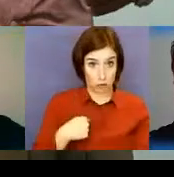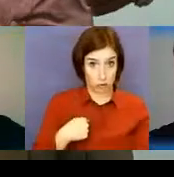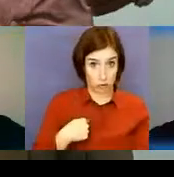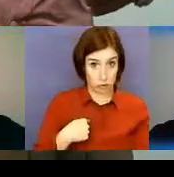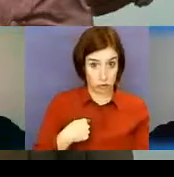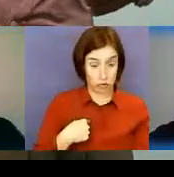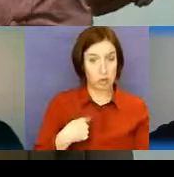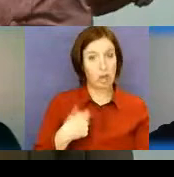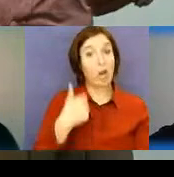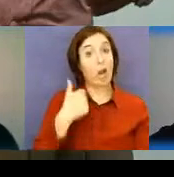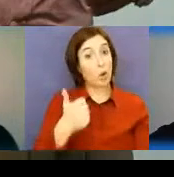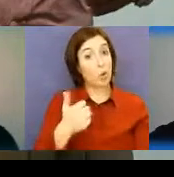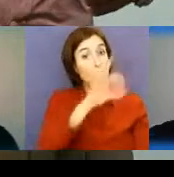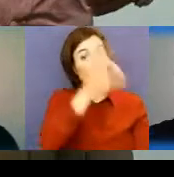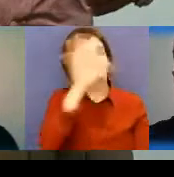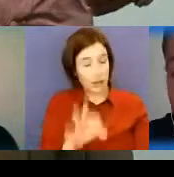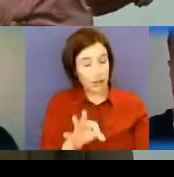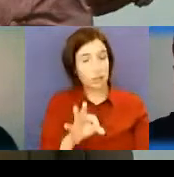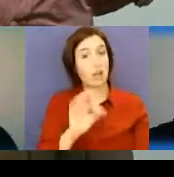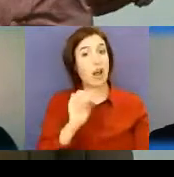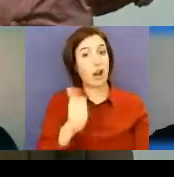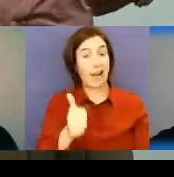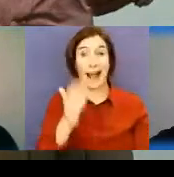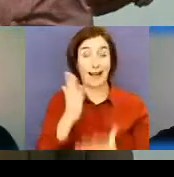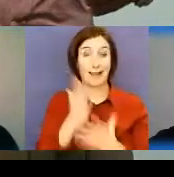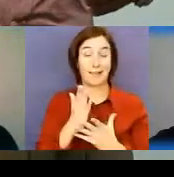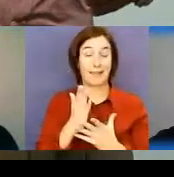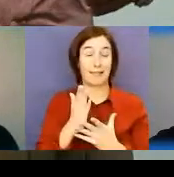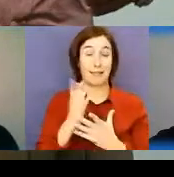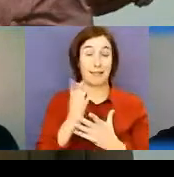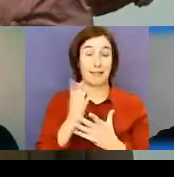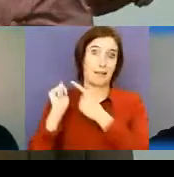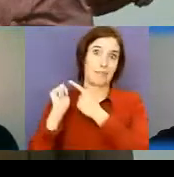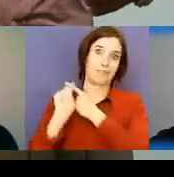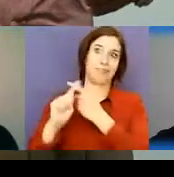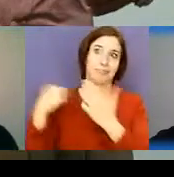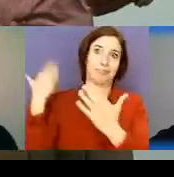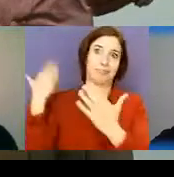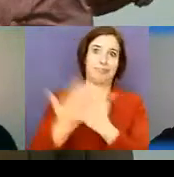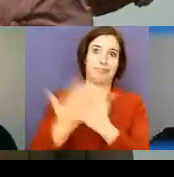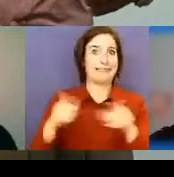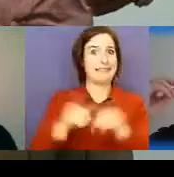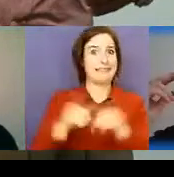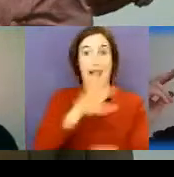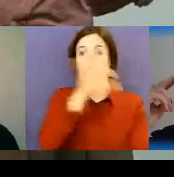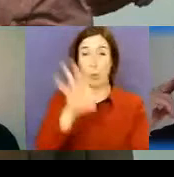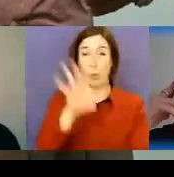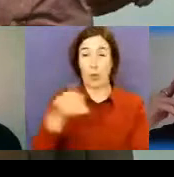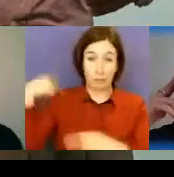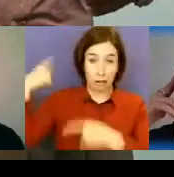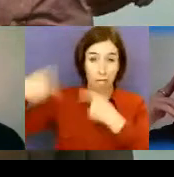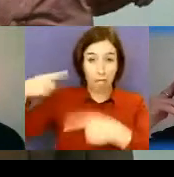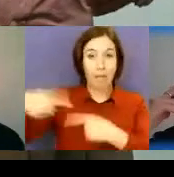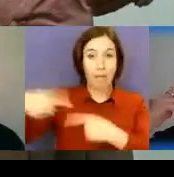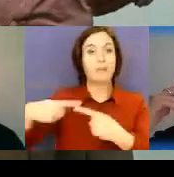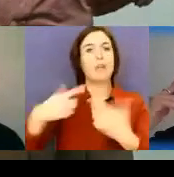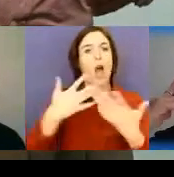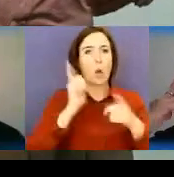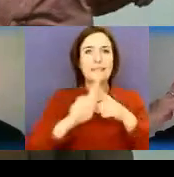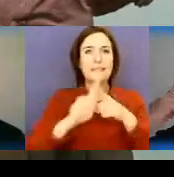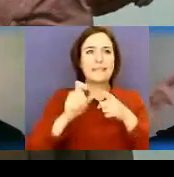It's a really good question. I actually think it's an age-old. It's a question that's been around for quite a while. How do we link the different types of pathways to the provision, the local provision? I